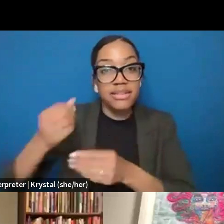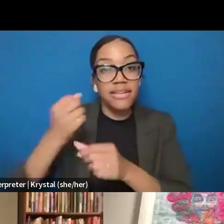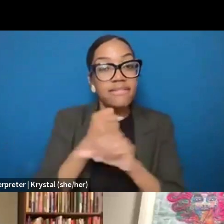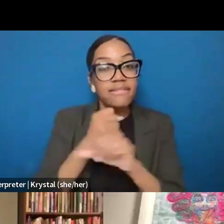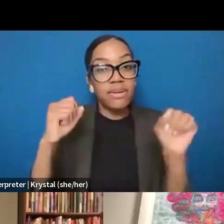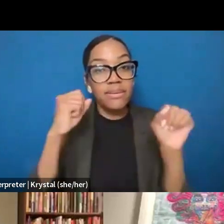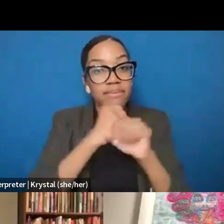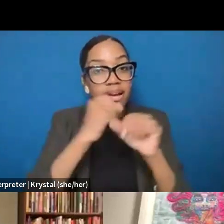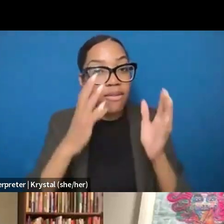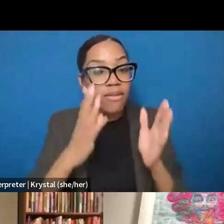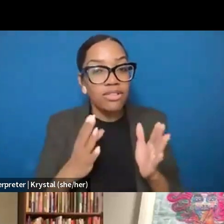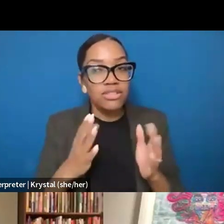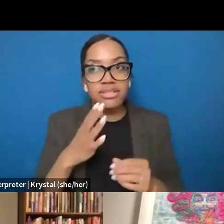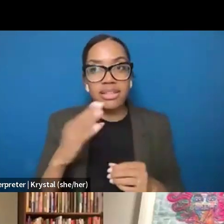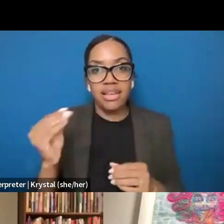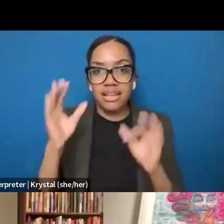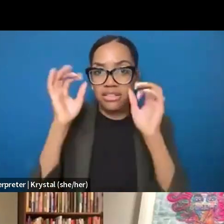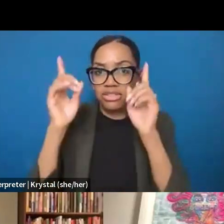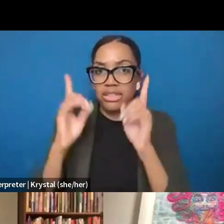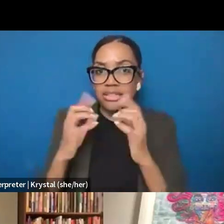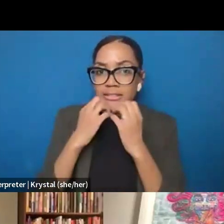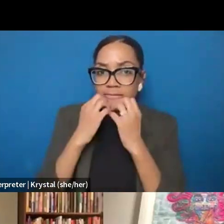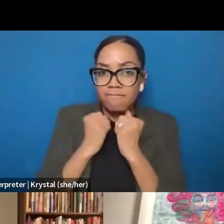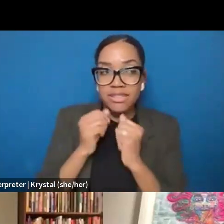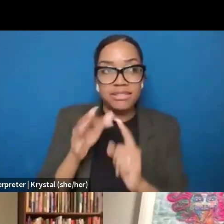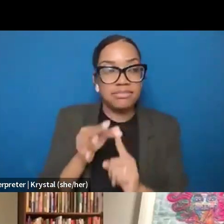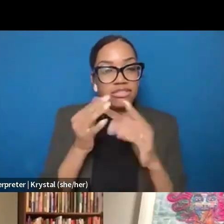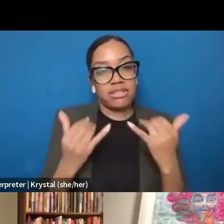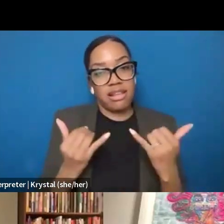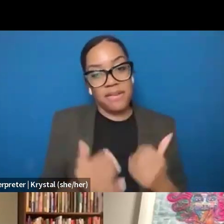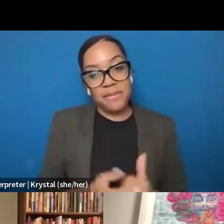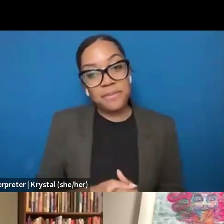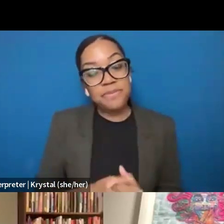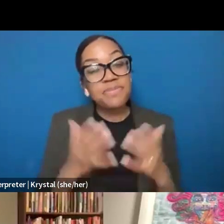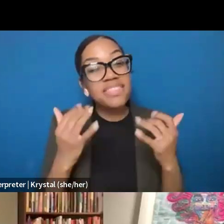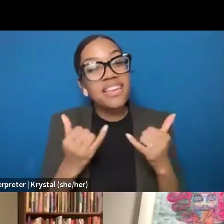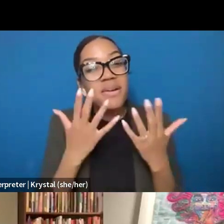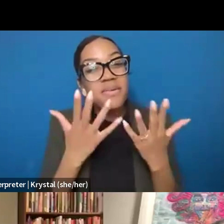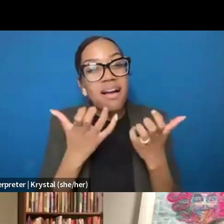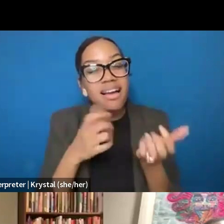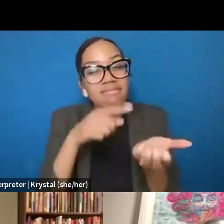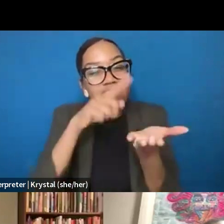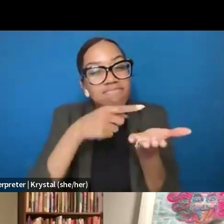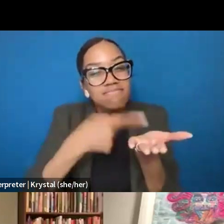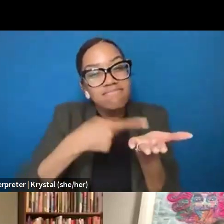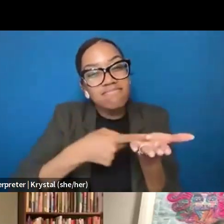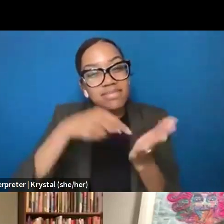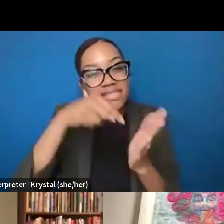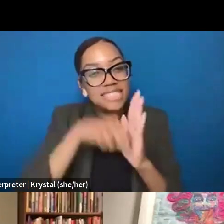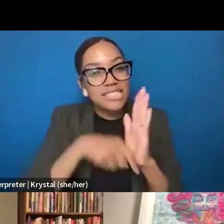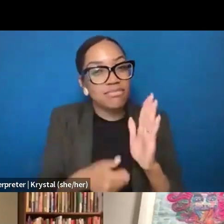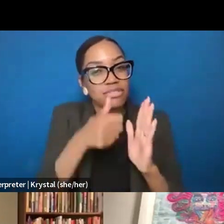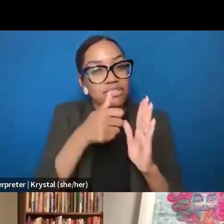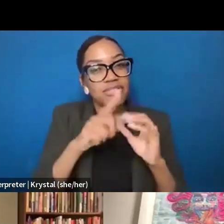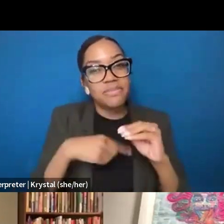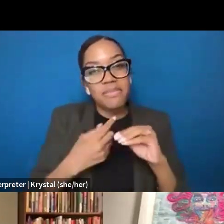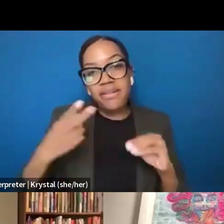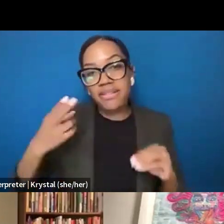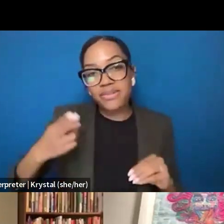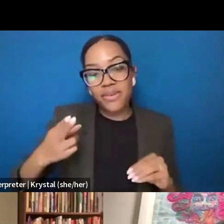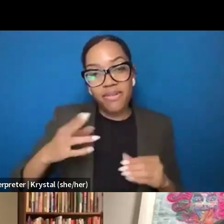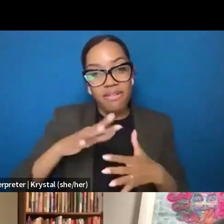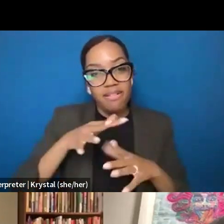important that is, especially in dire times right now. So I want to dig a little bit deeper here about the historical context for these